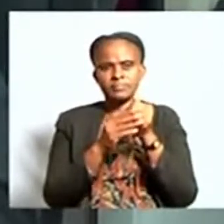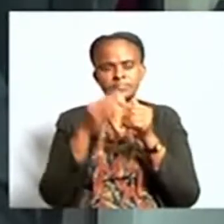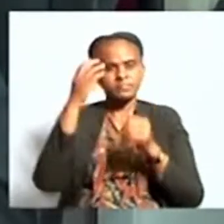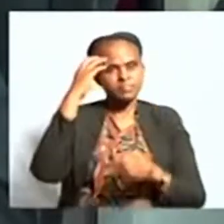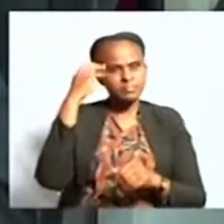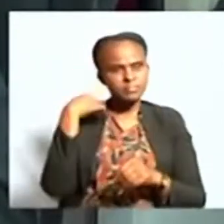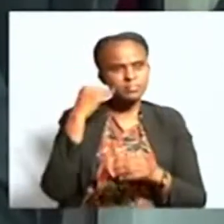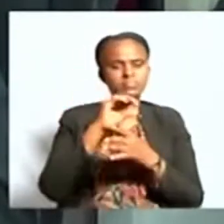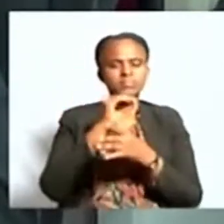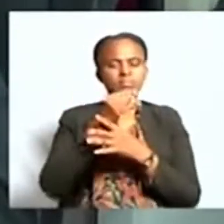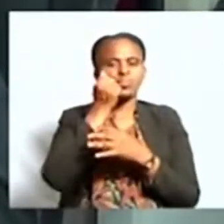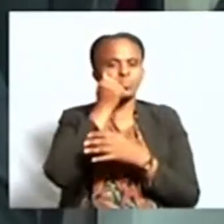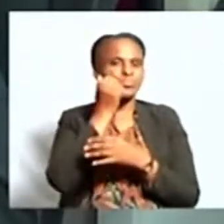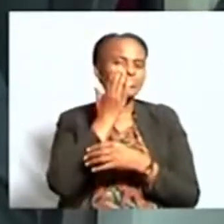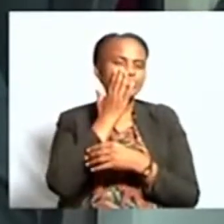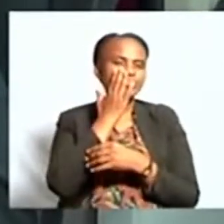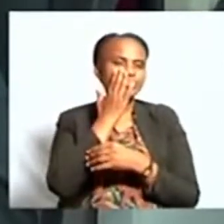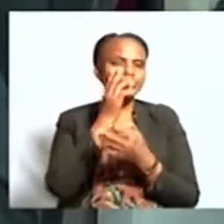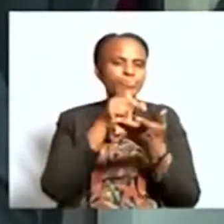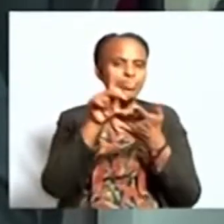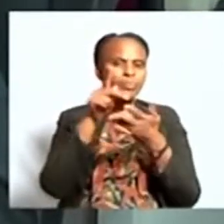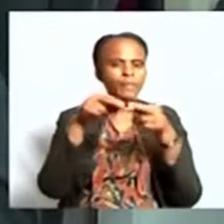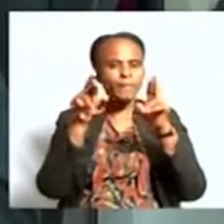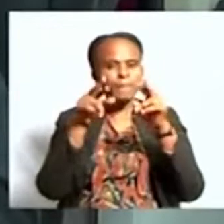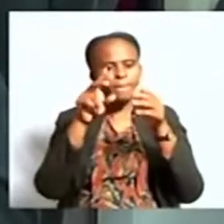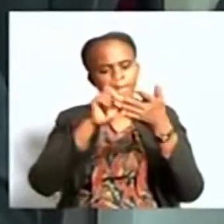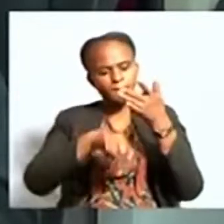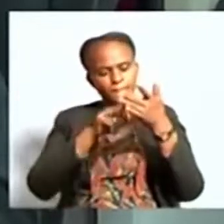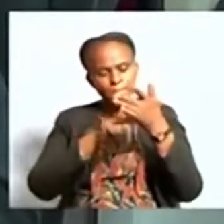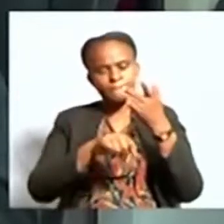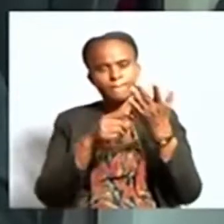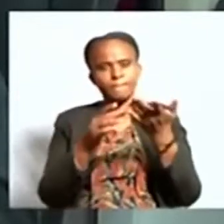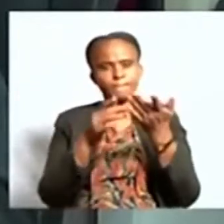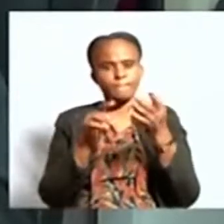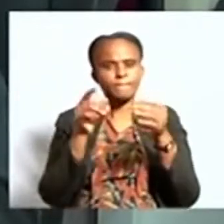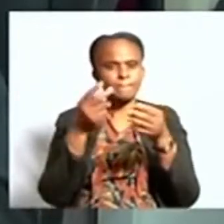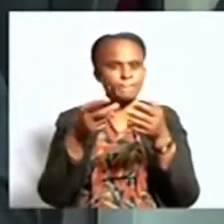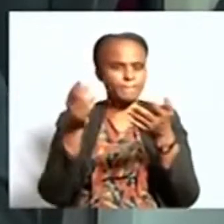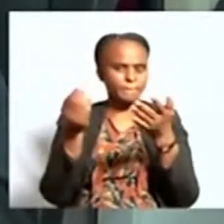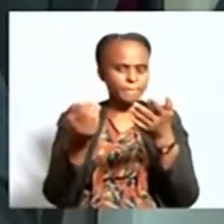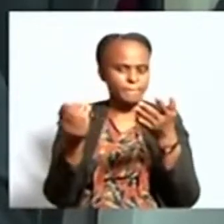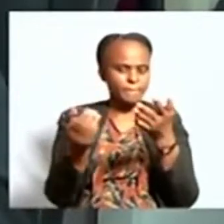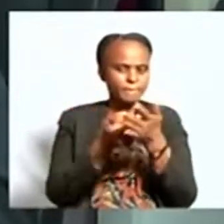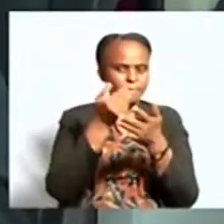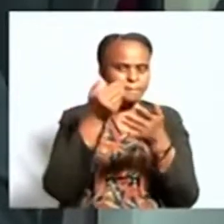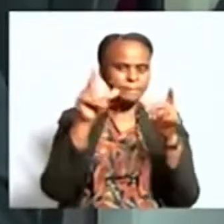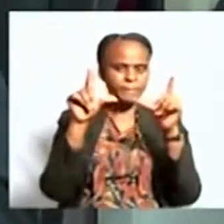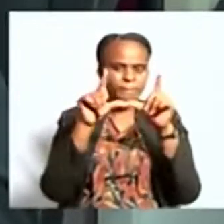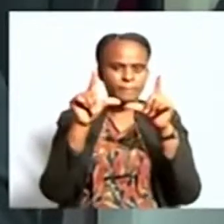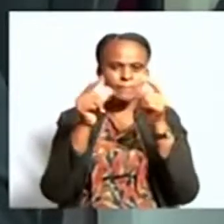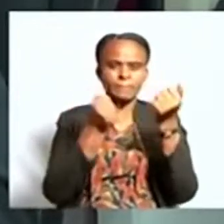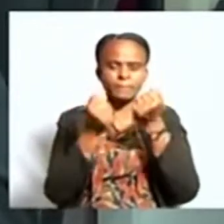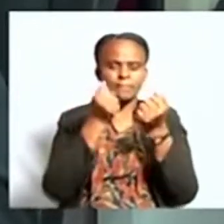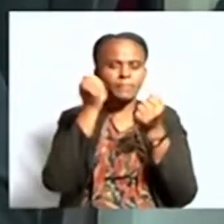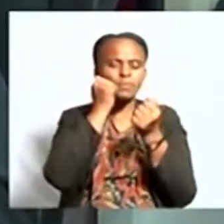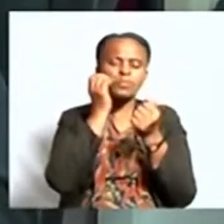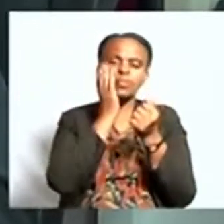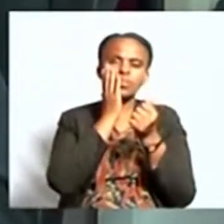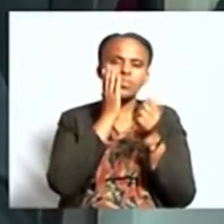office or home, such as you can pay for your road tax, you can renew your driver's license at home, and with